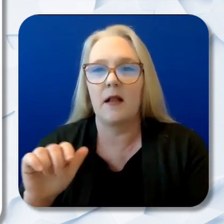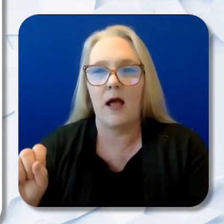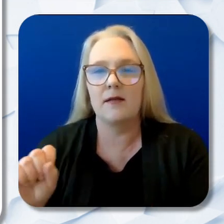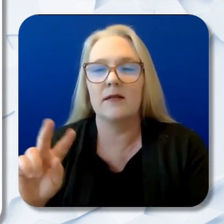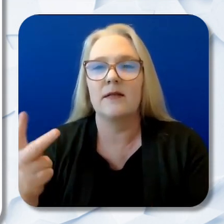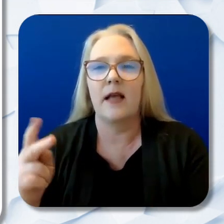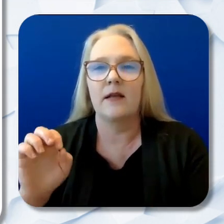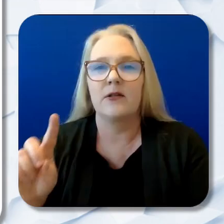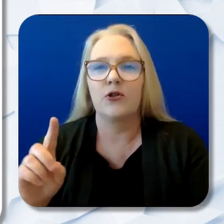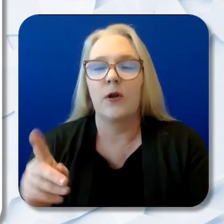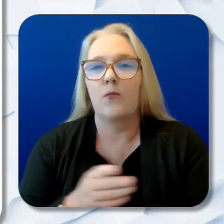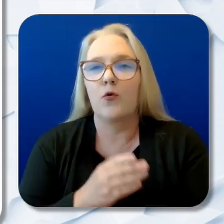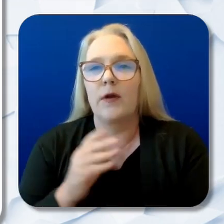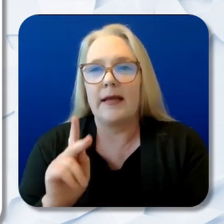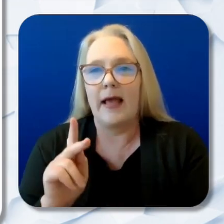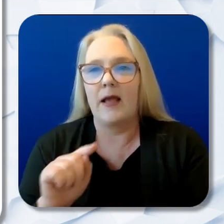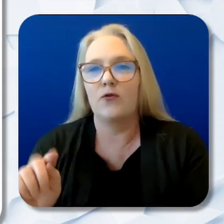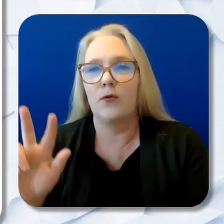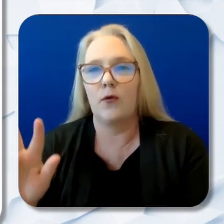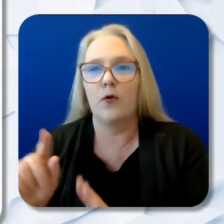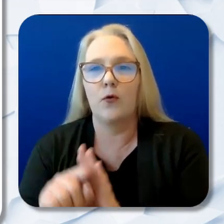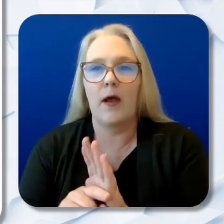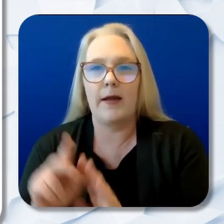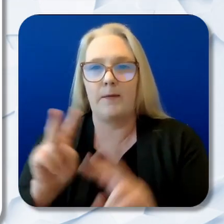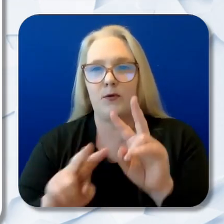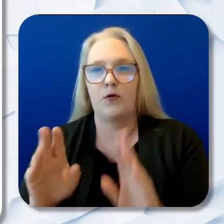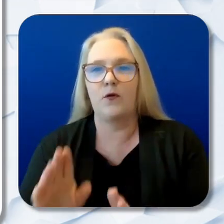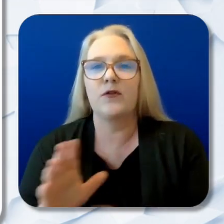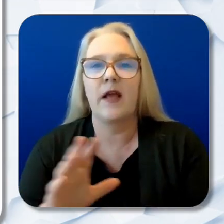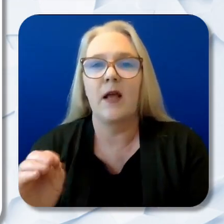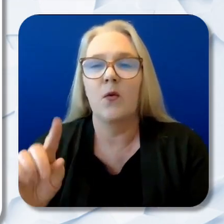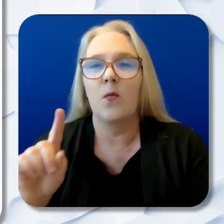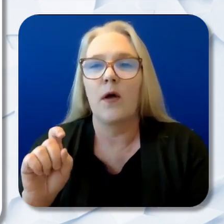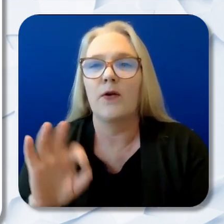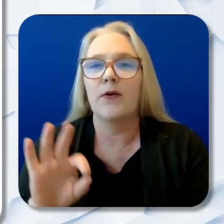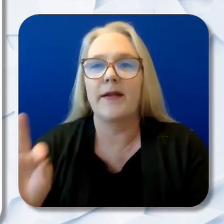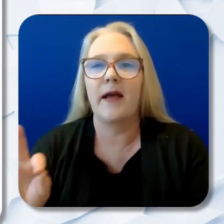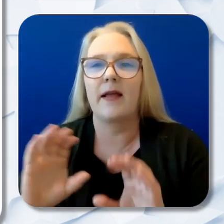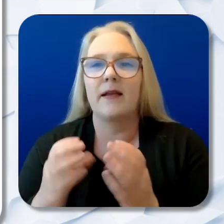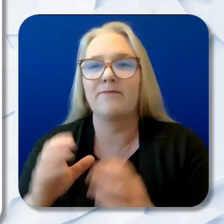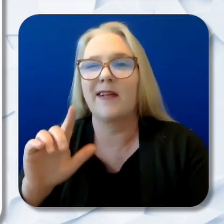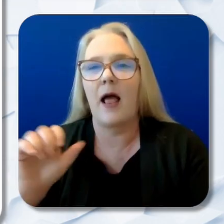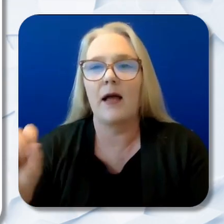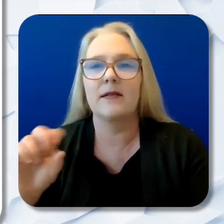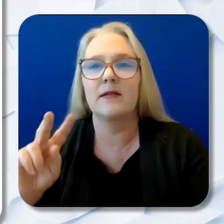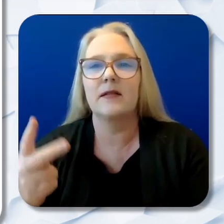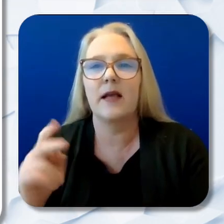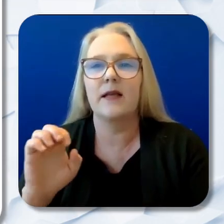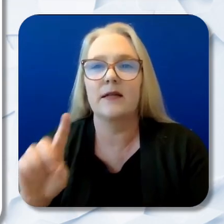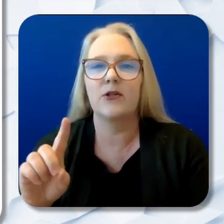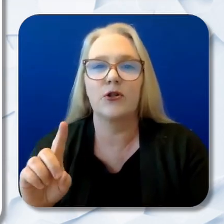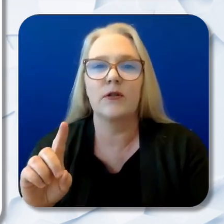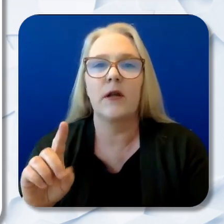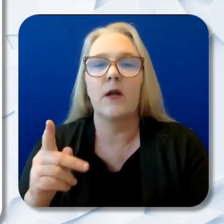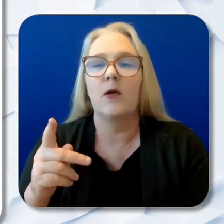Edition pre-K through third grade observers and 199 Class Second Edition pre-K third